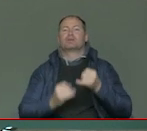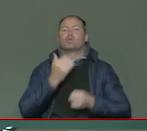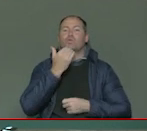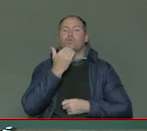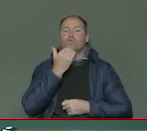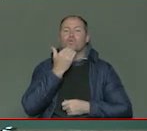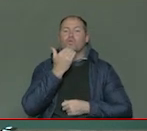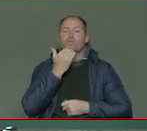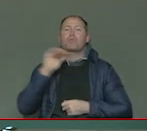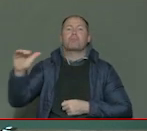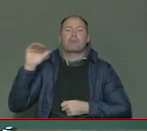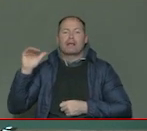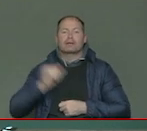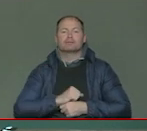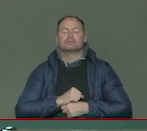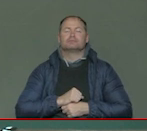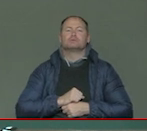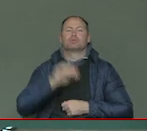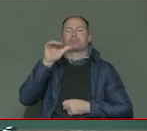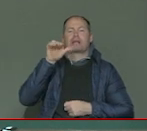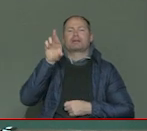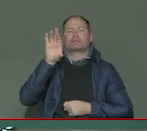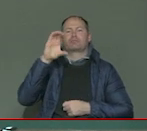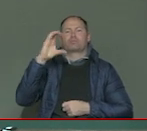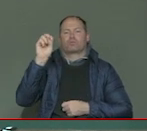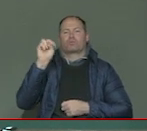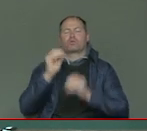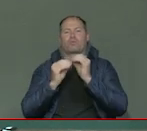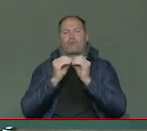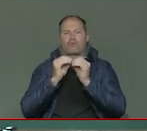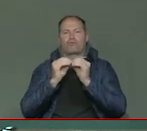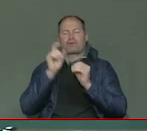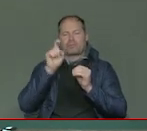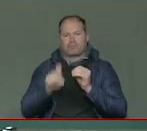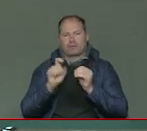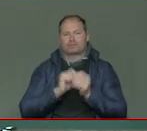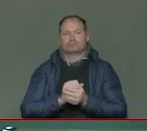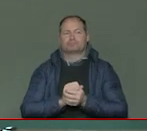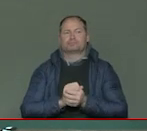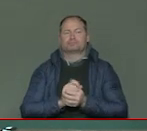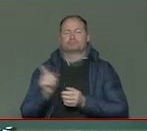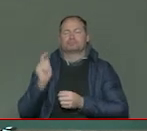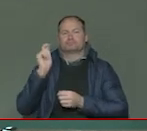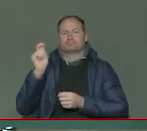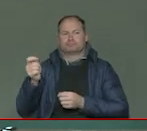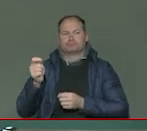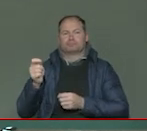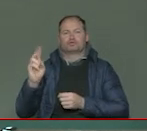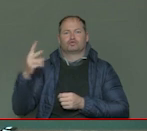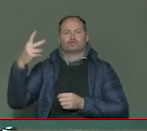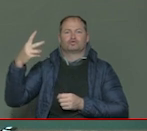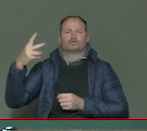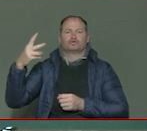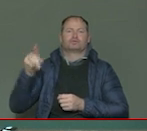it in our bank recon. All right, so what happened? There was a payment that was duplicated. So what must they do?